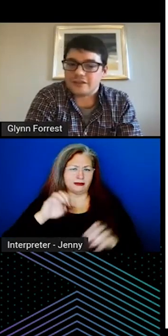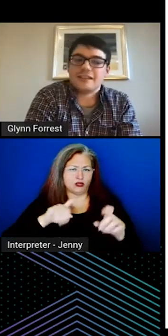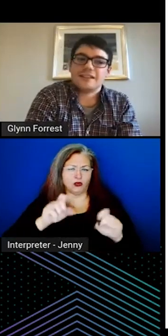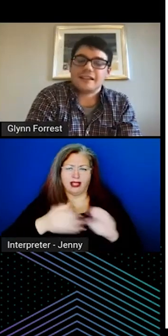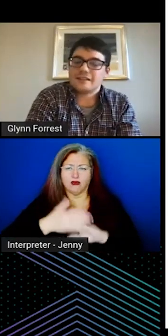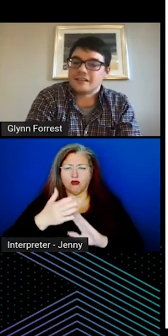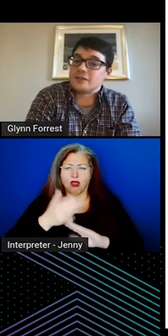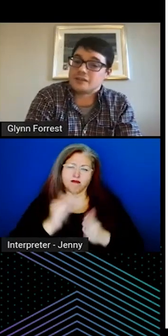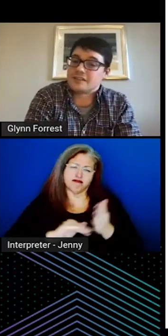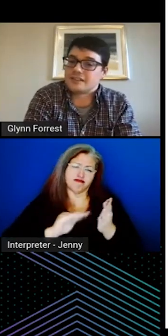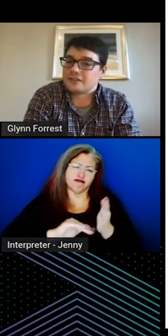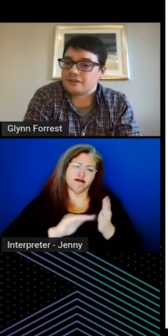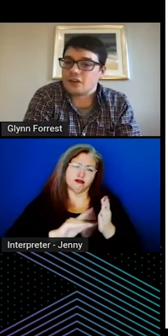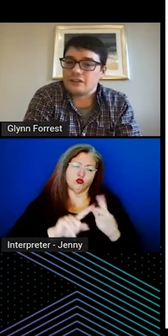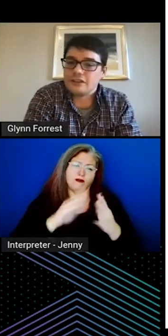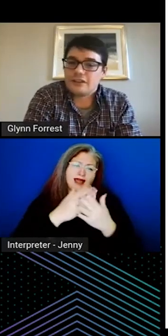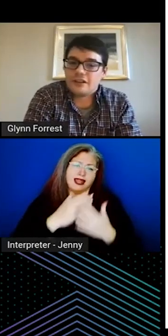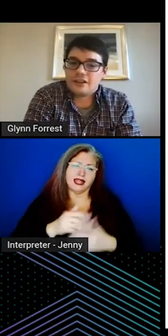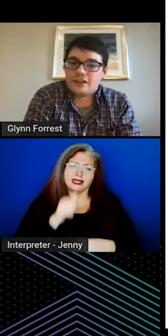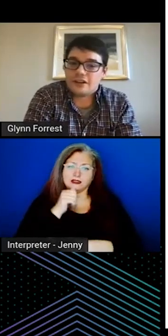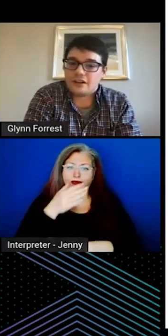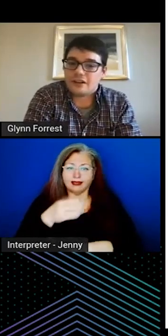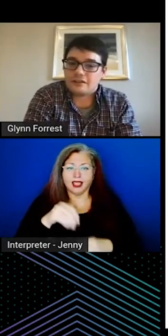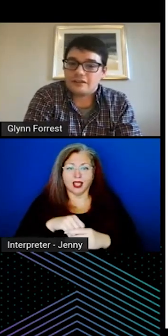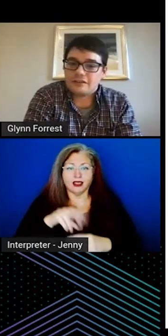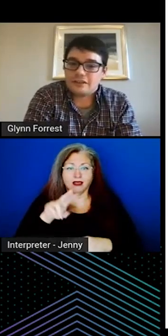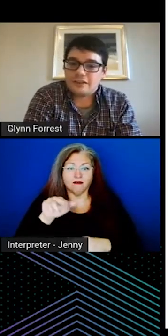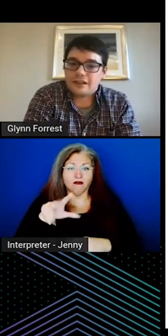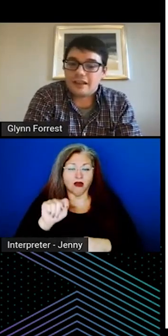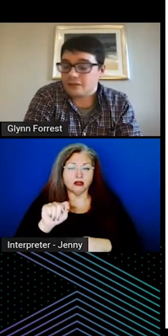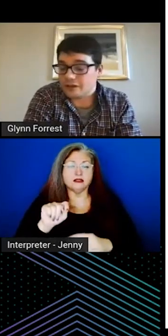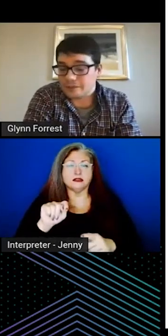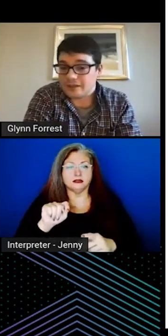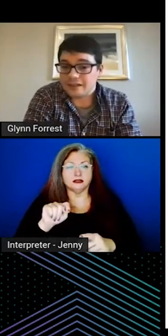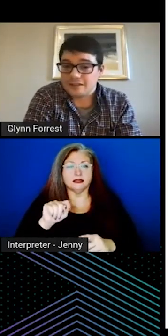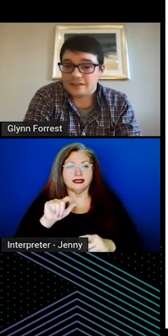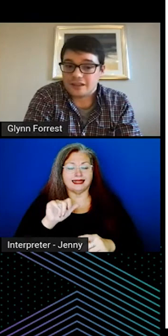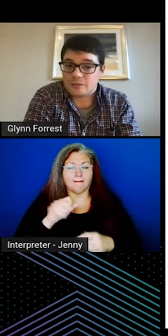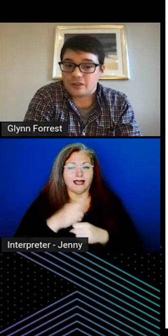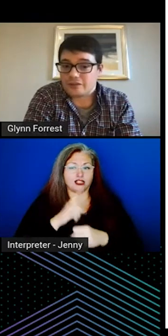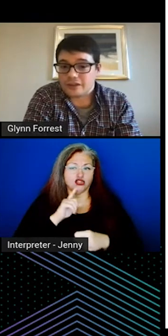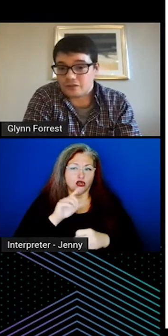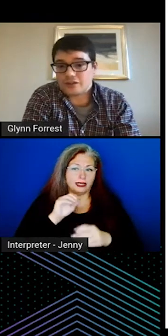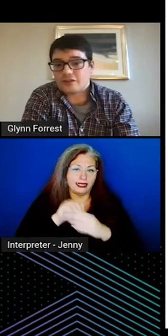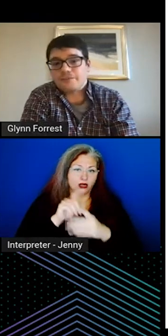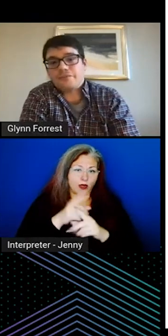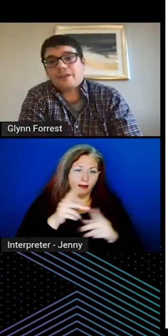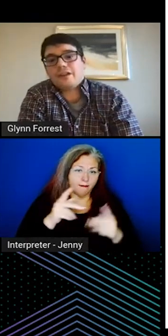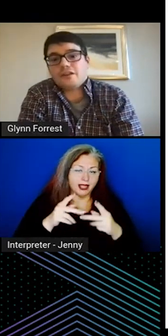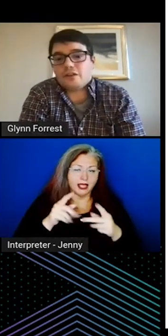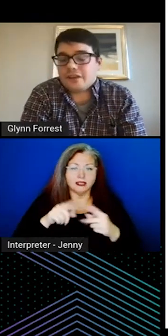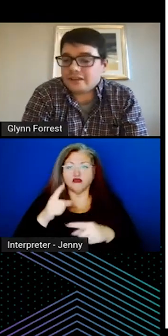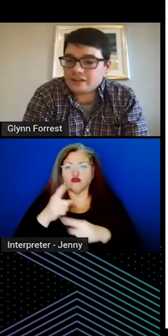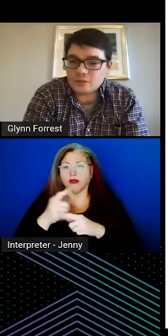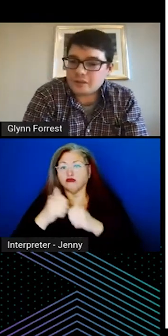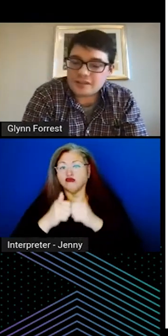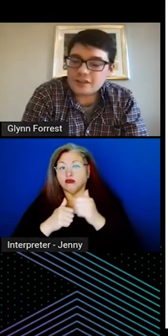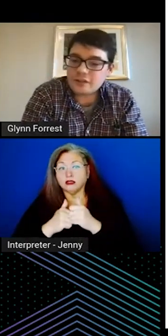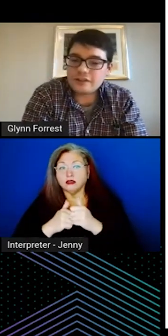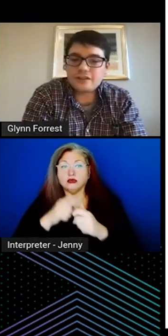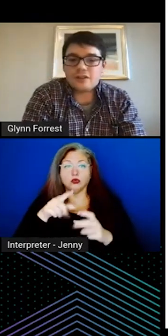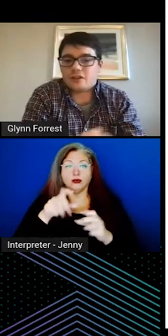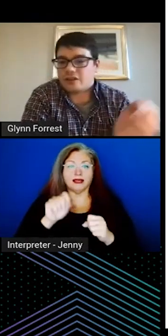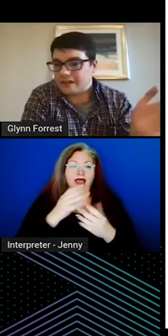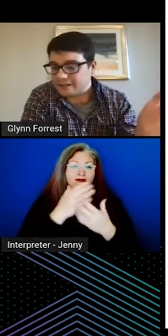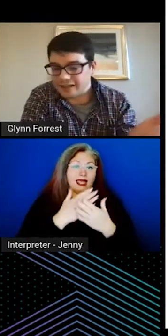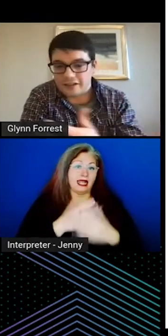to validate that secrets inside of Vault are in the right place and with the right structure. You could validate just one